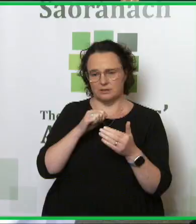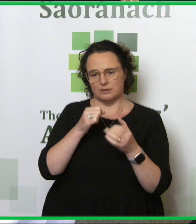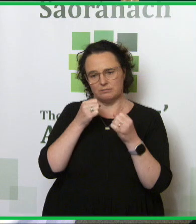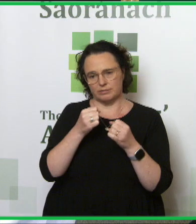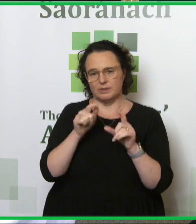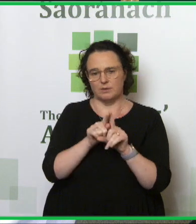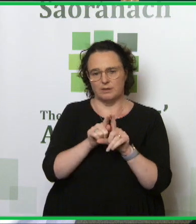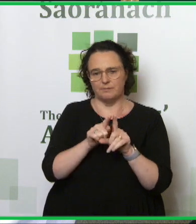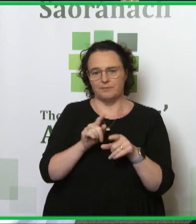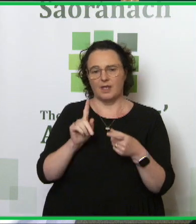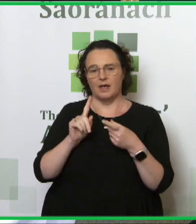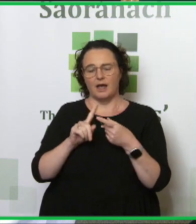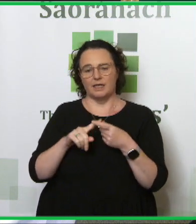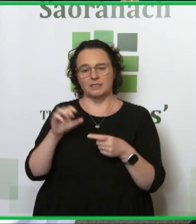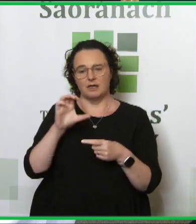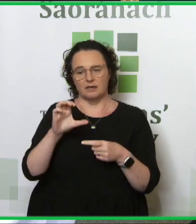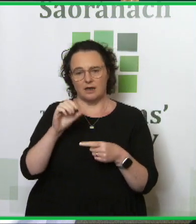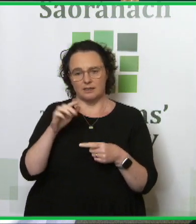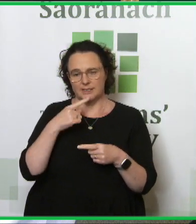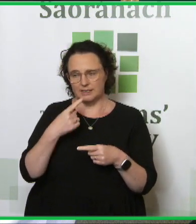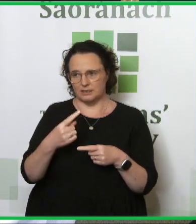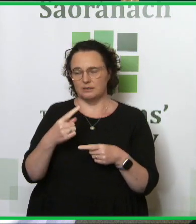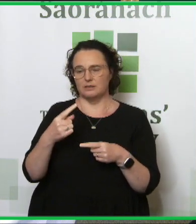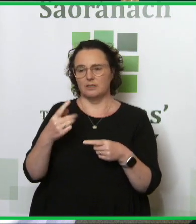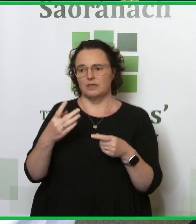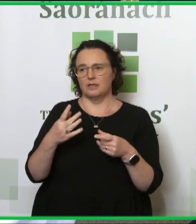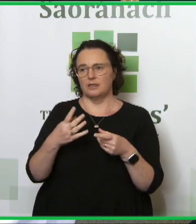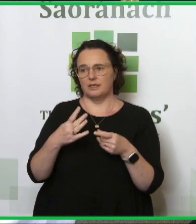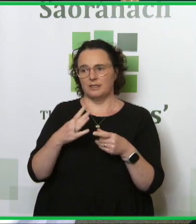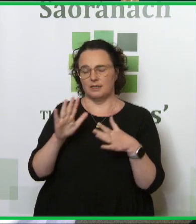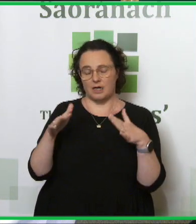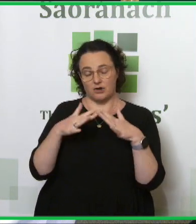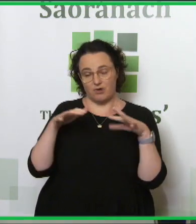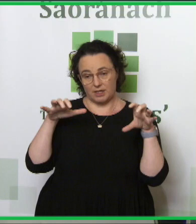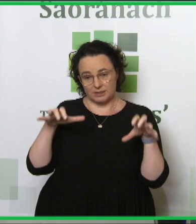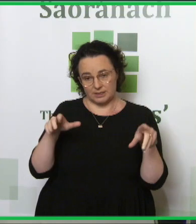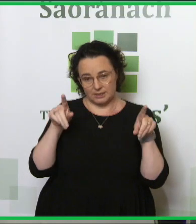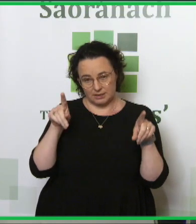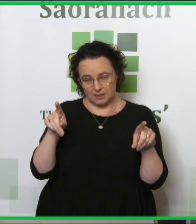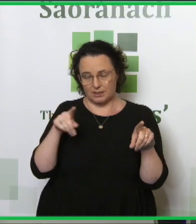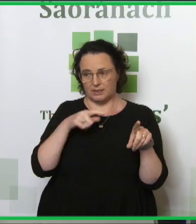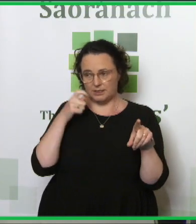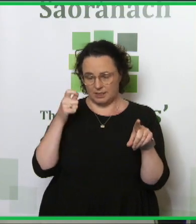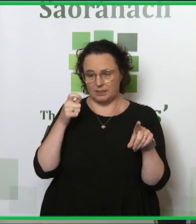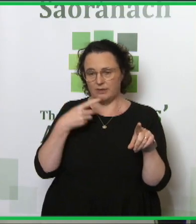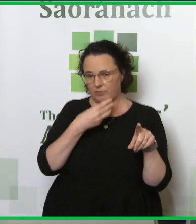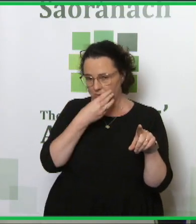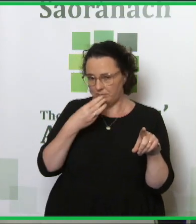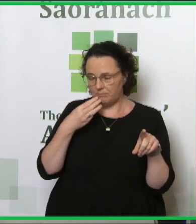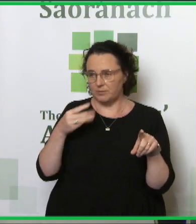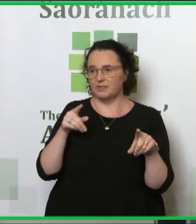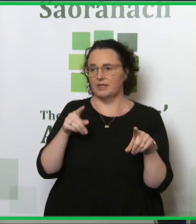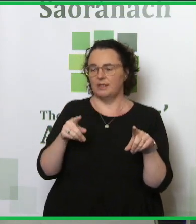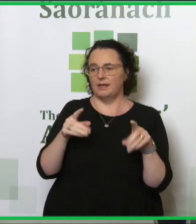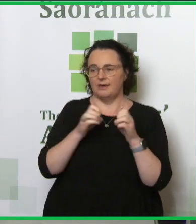there already is a commitment given by the Oireachtas and by the government, and it's written into the terms of reference that each of them will